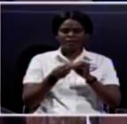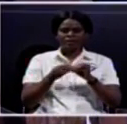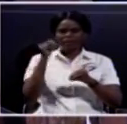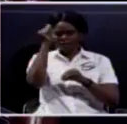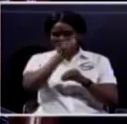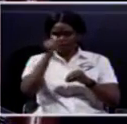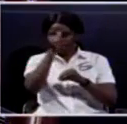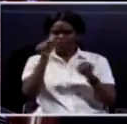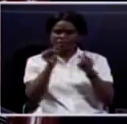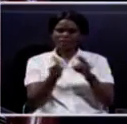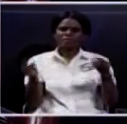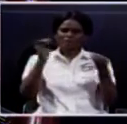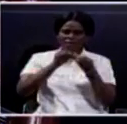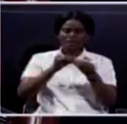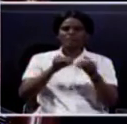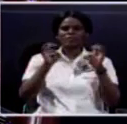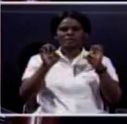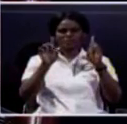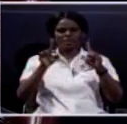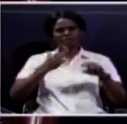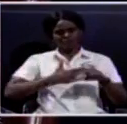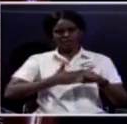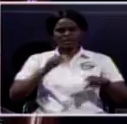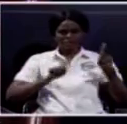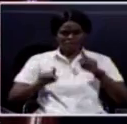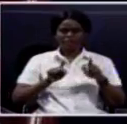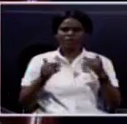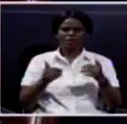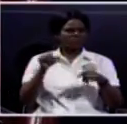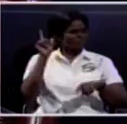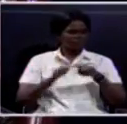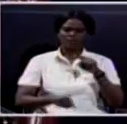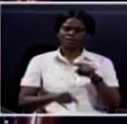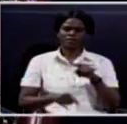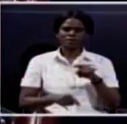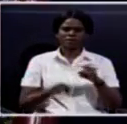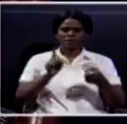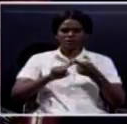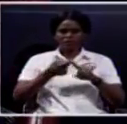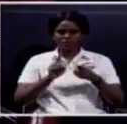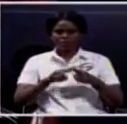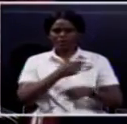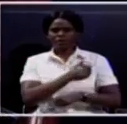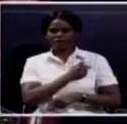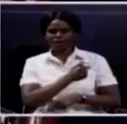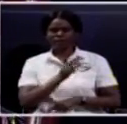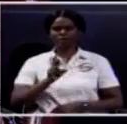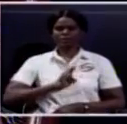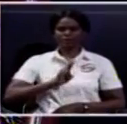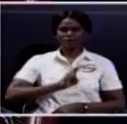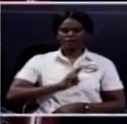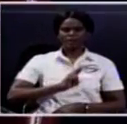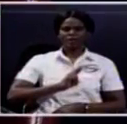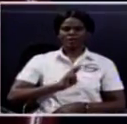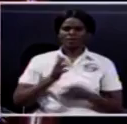does it add anything to the education of our people? It doesn't. Prairies of Canada, steppes of Russia, pampas of